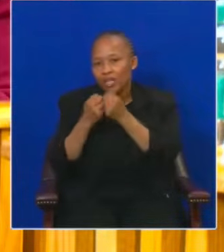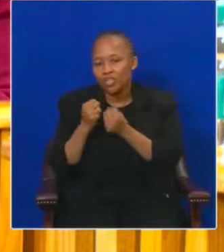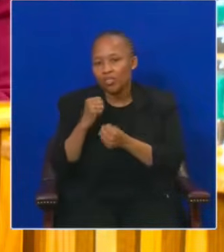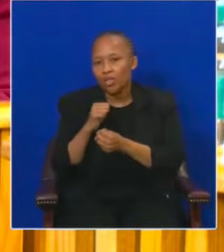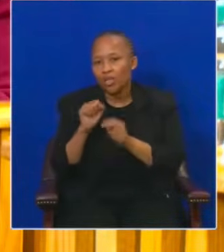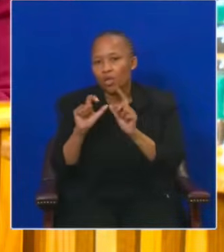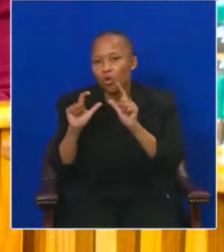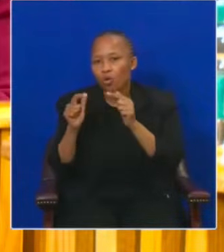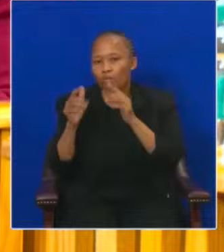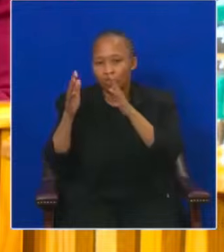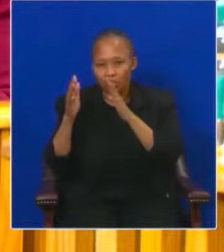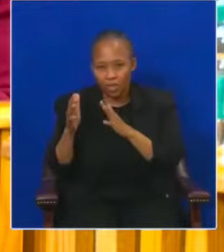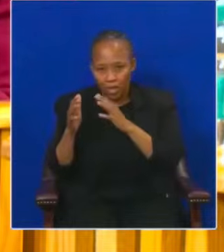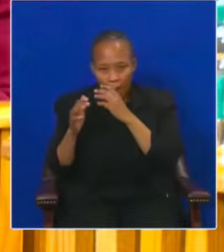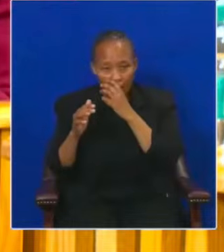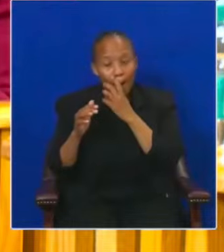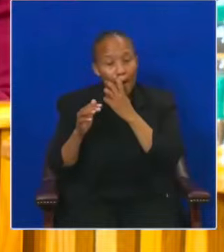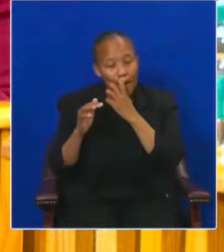General Sibia.